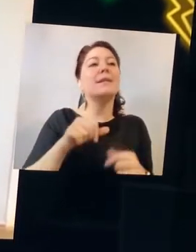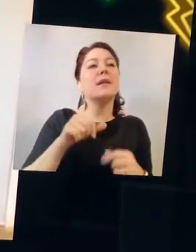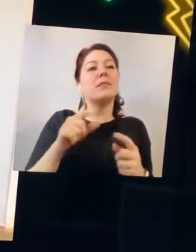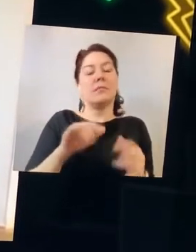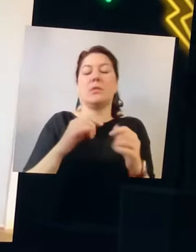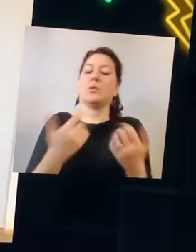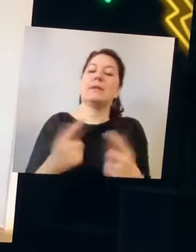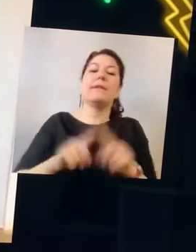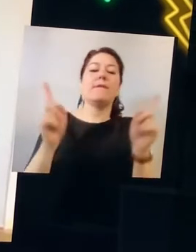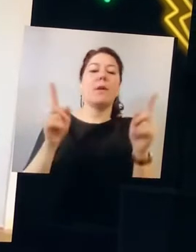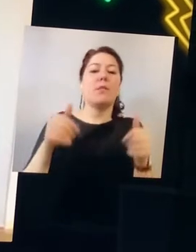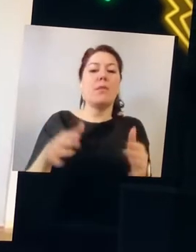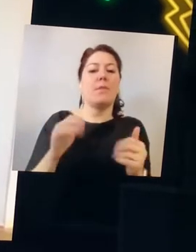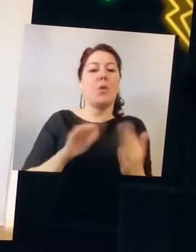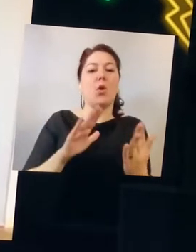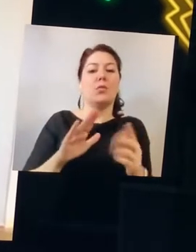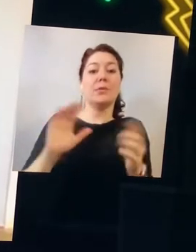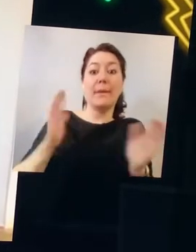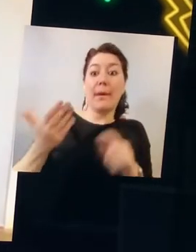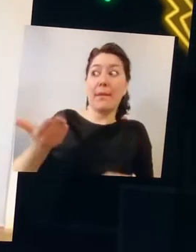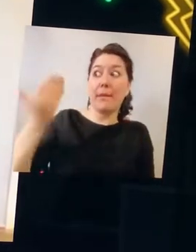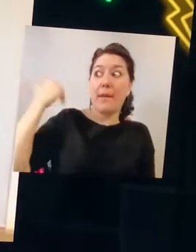treated prior to.